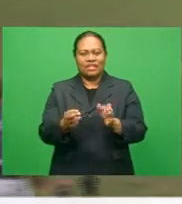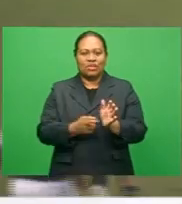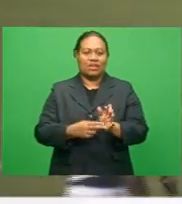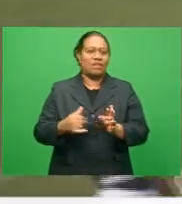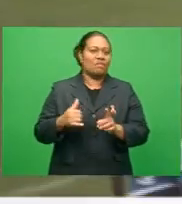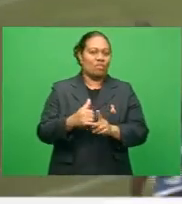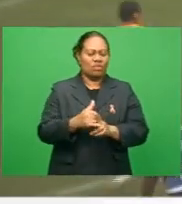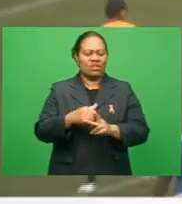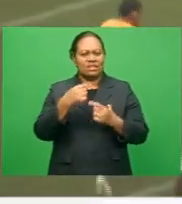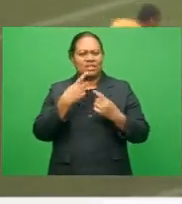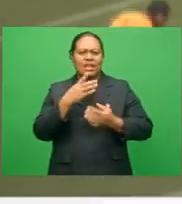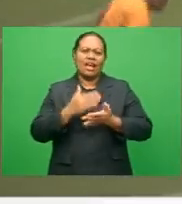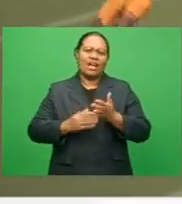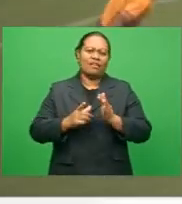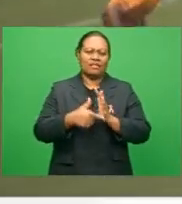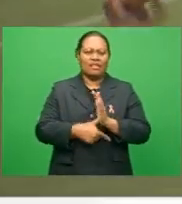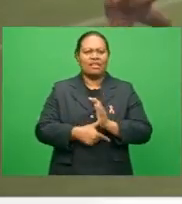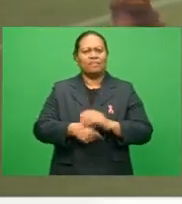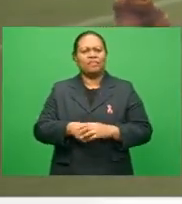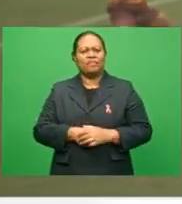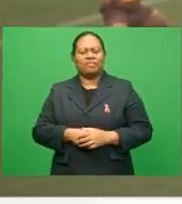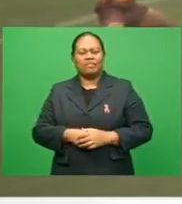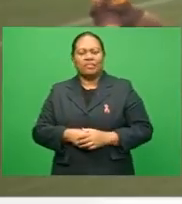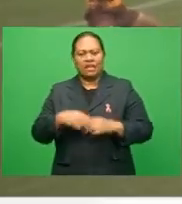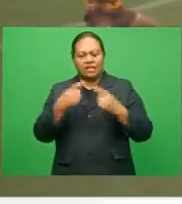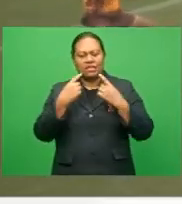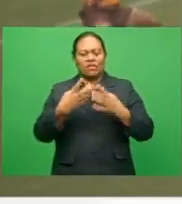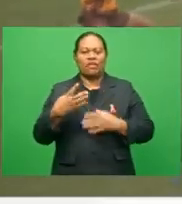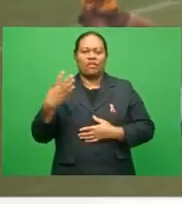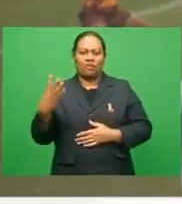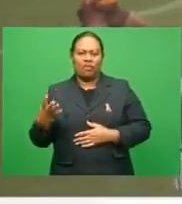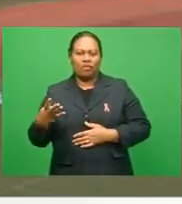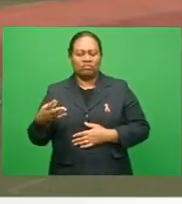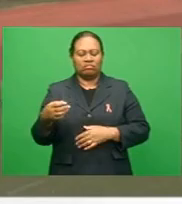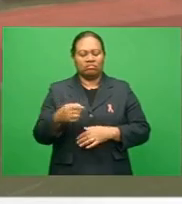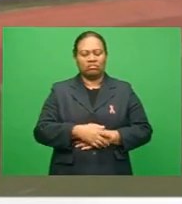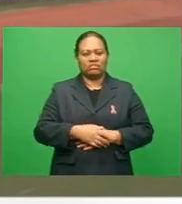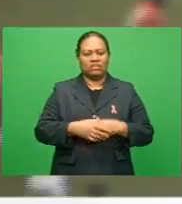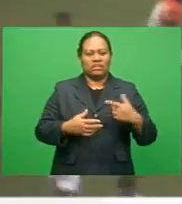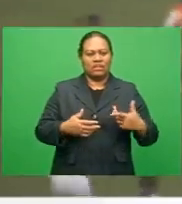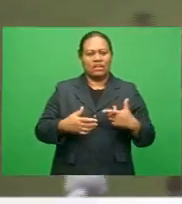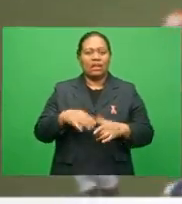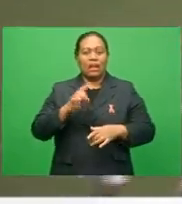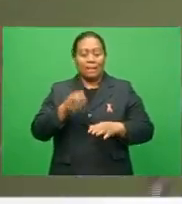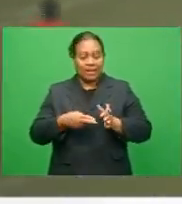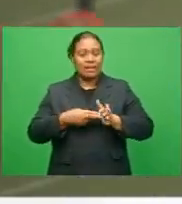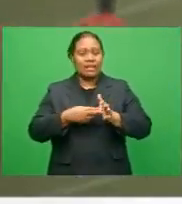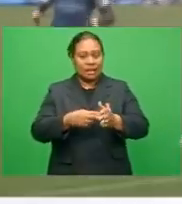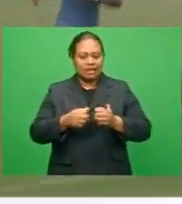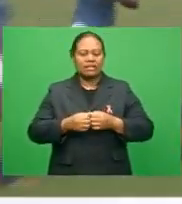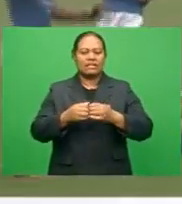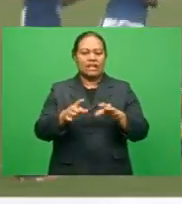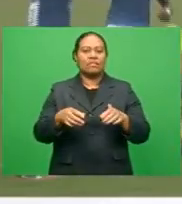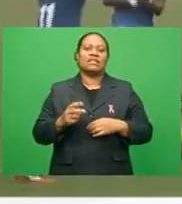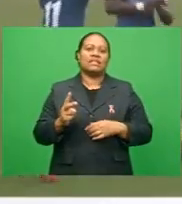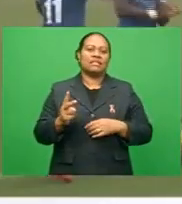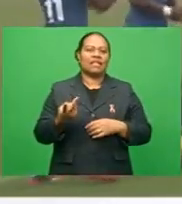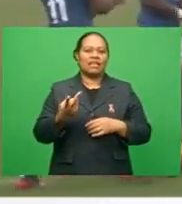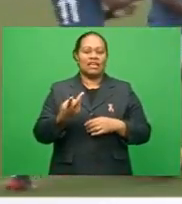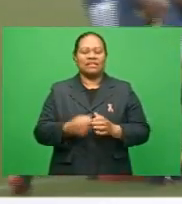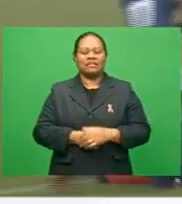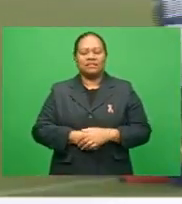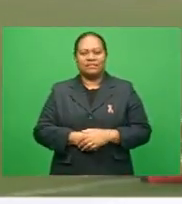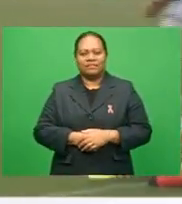replied before halftime with Asiri Rombo-Rombolevu for a 7-all scoreline, but the Jet Setters started the second spell on the right